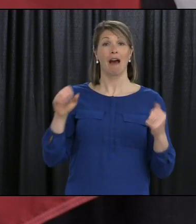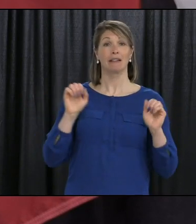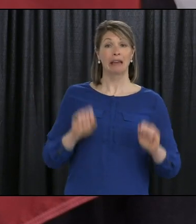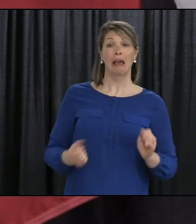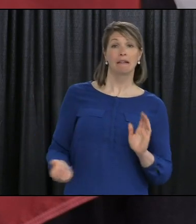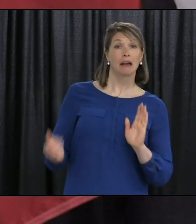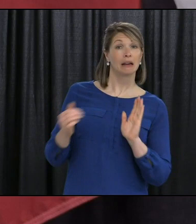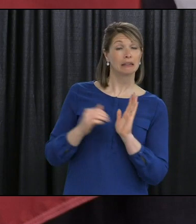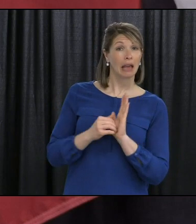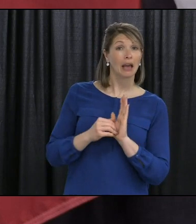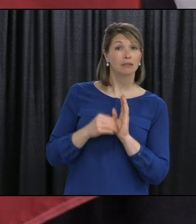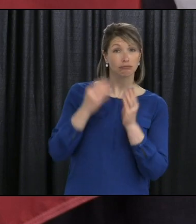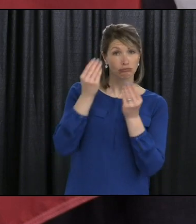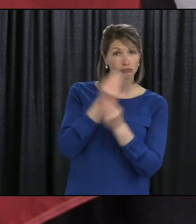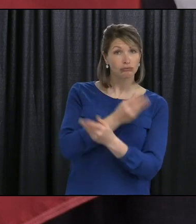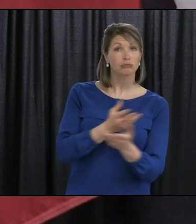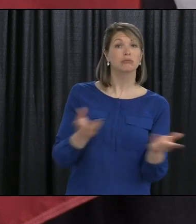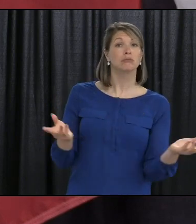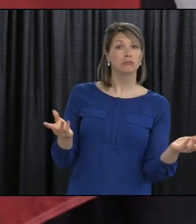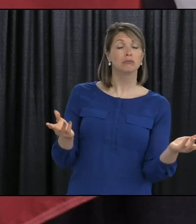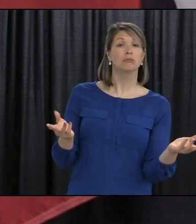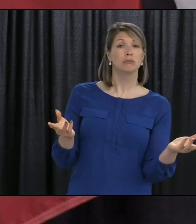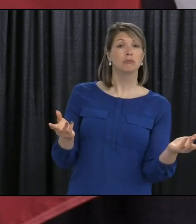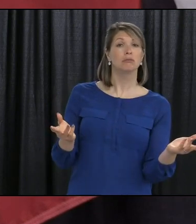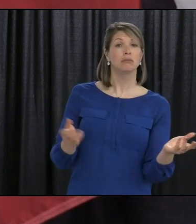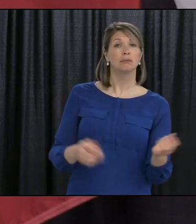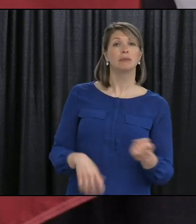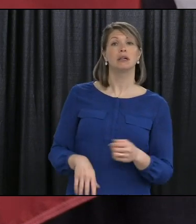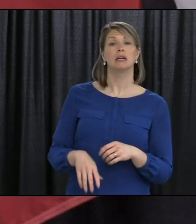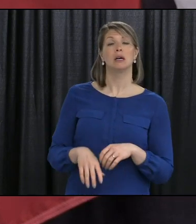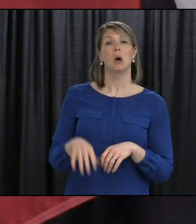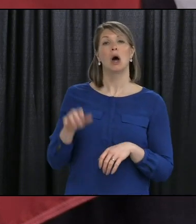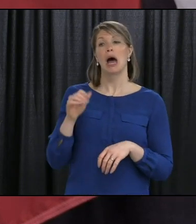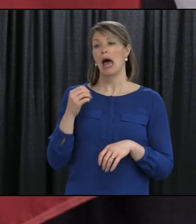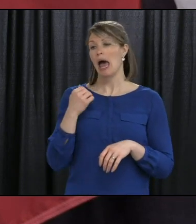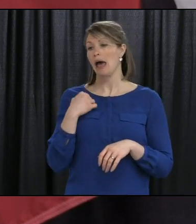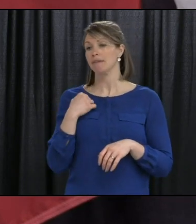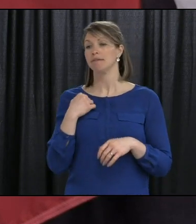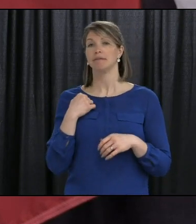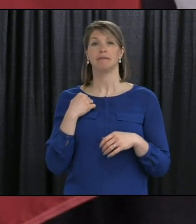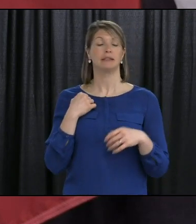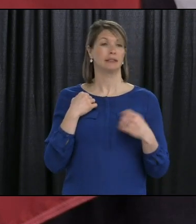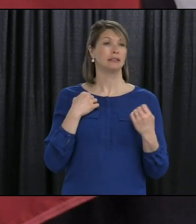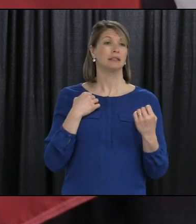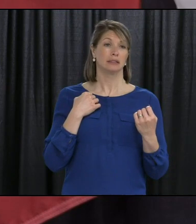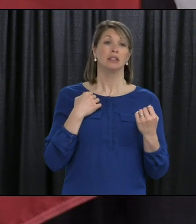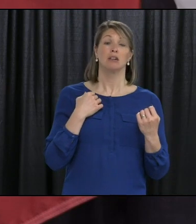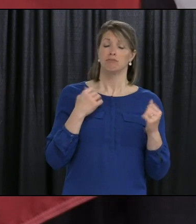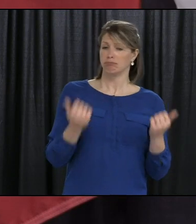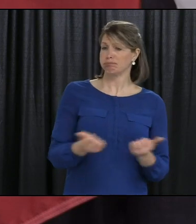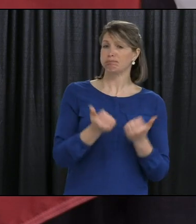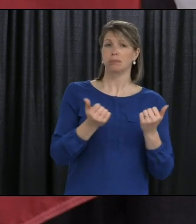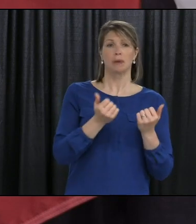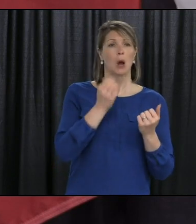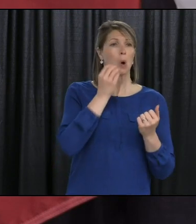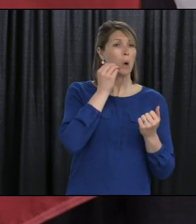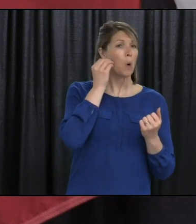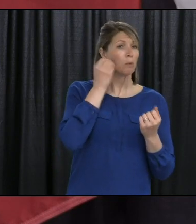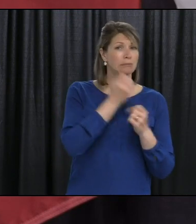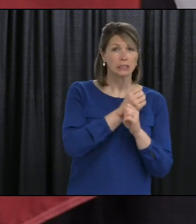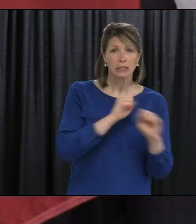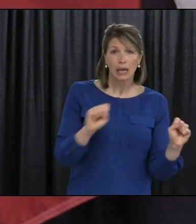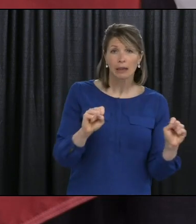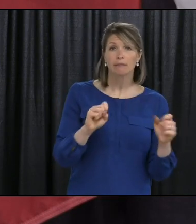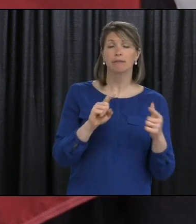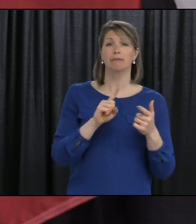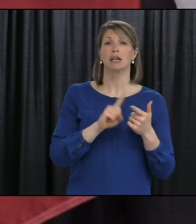to, women. I think I will. So there's a number of capacity. There's capacity that we have within our shelters through Transition House.